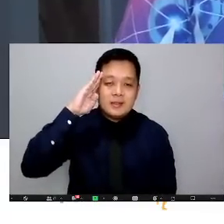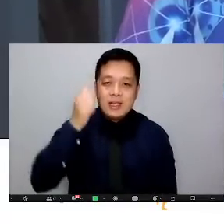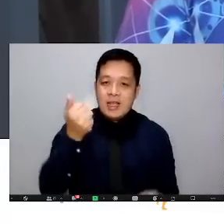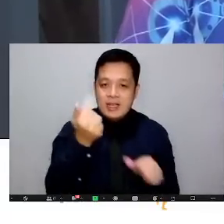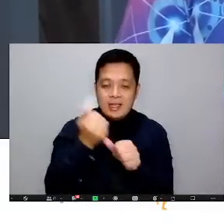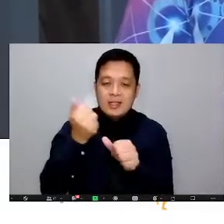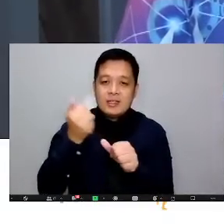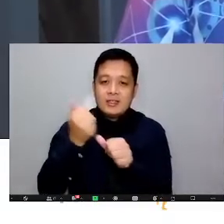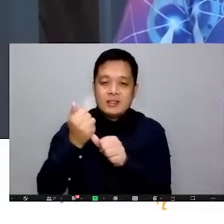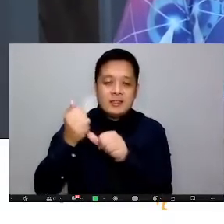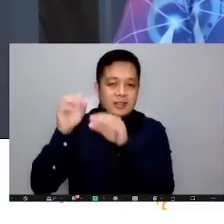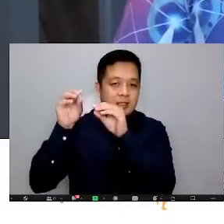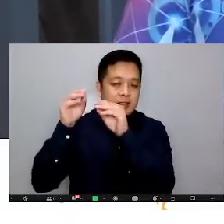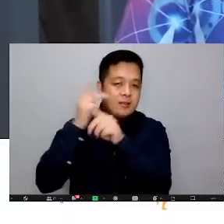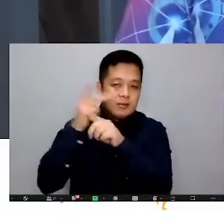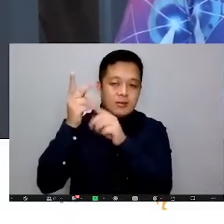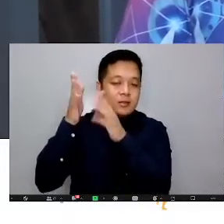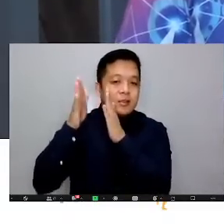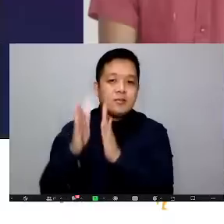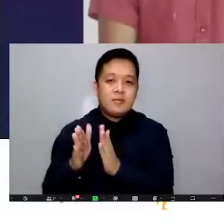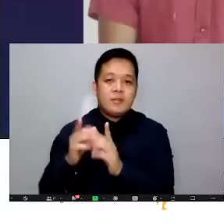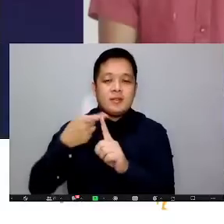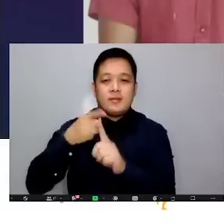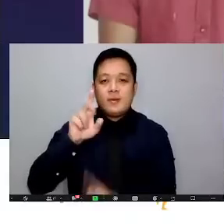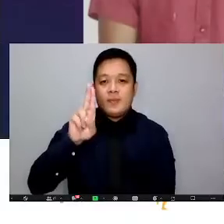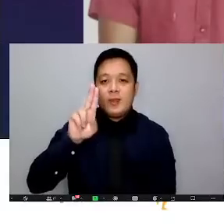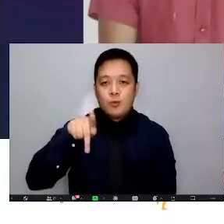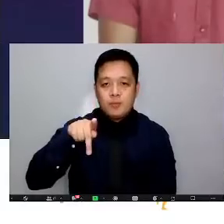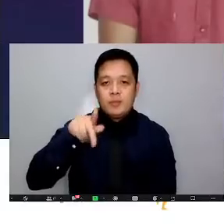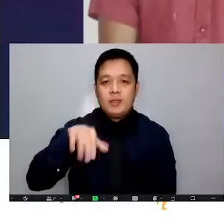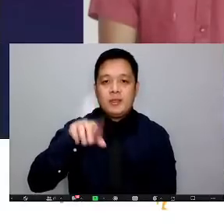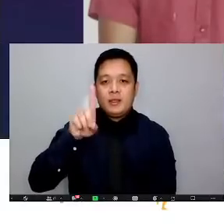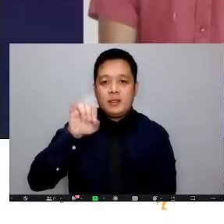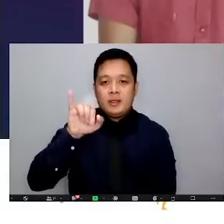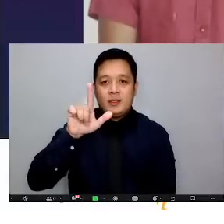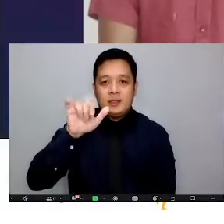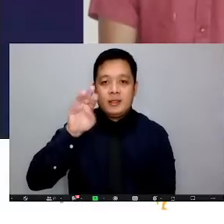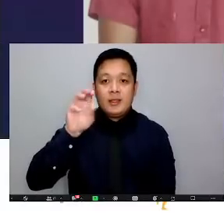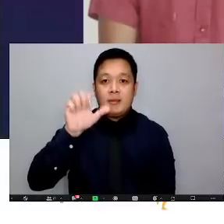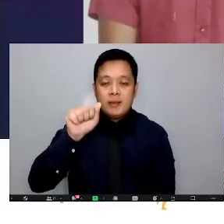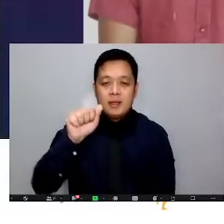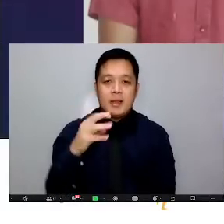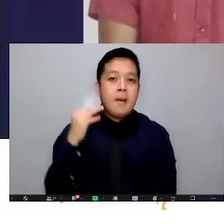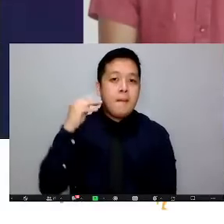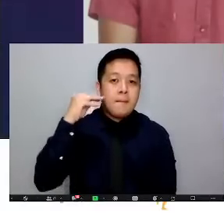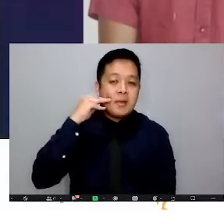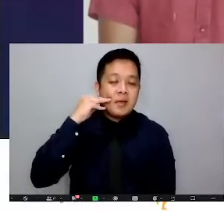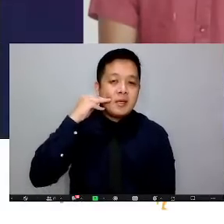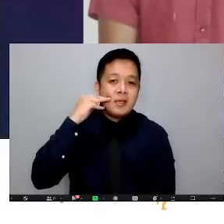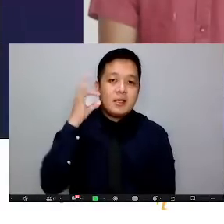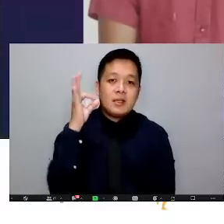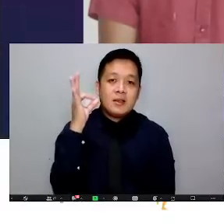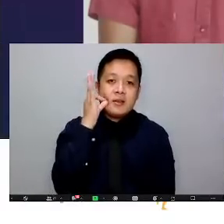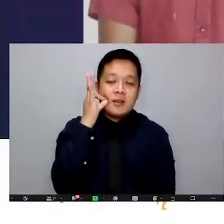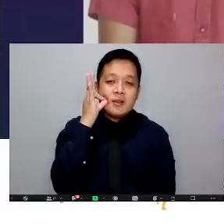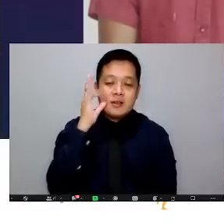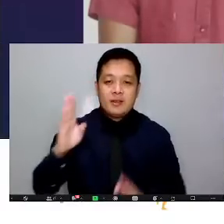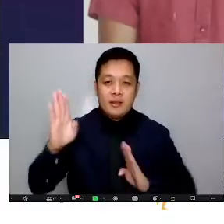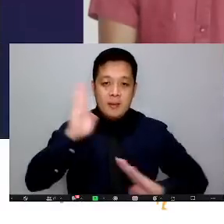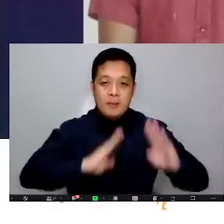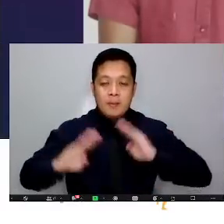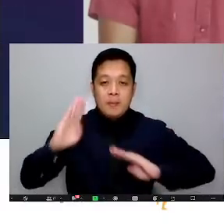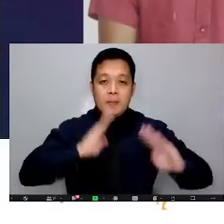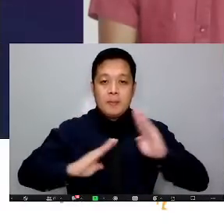the Philippines, Diliman. We have Dr. Marie Jane Flores, full professor of the biology department of the De La